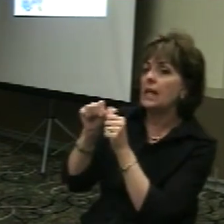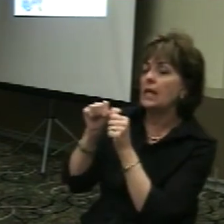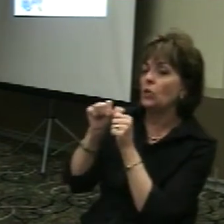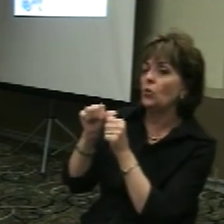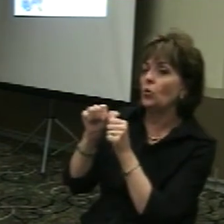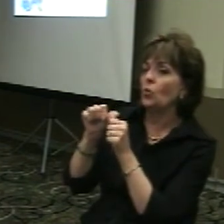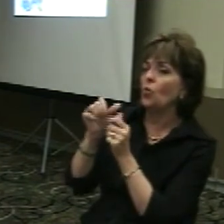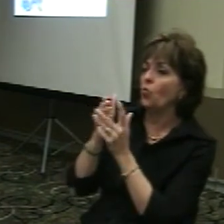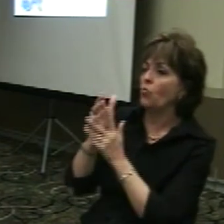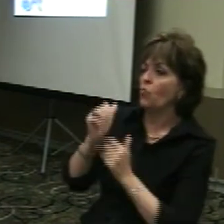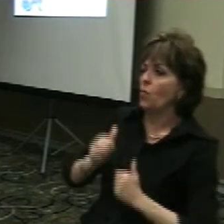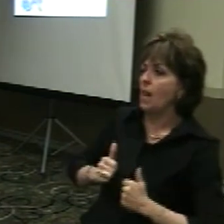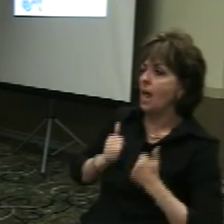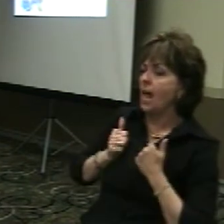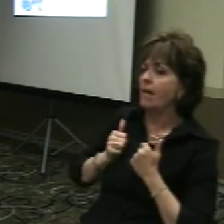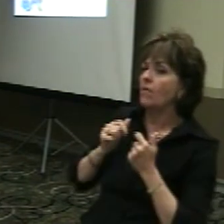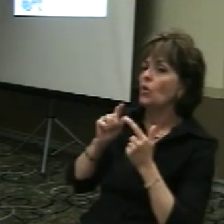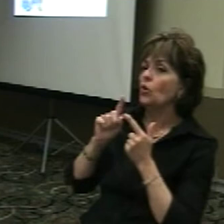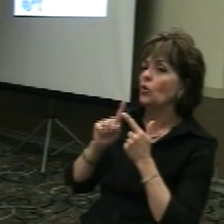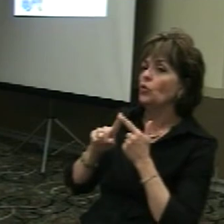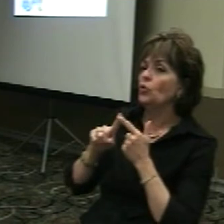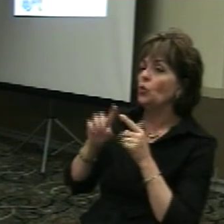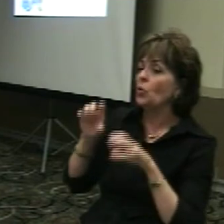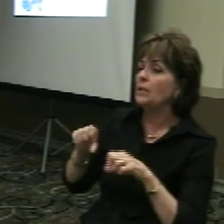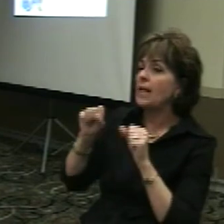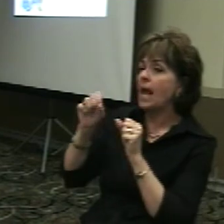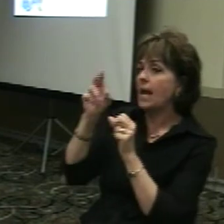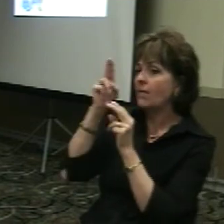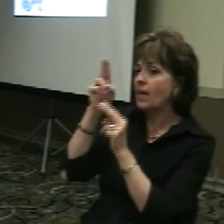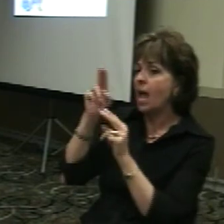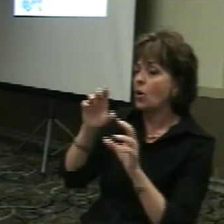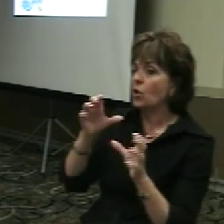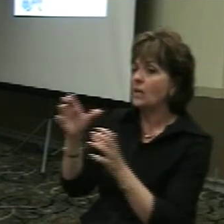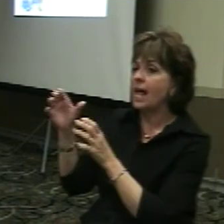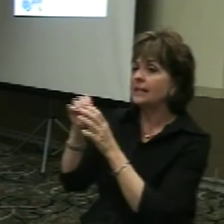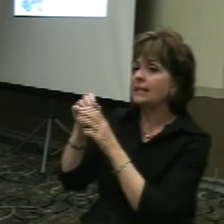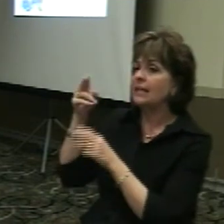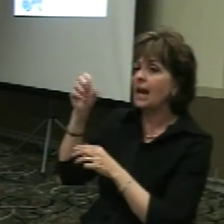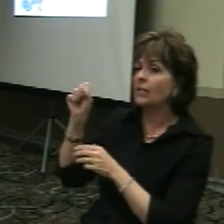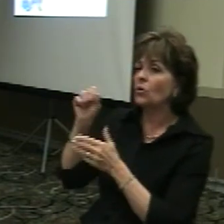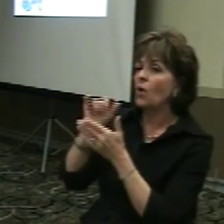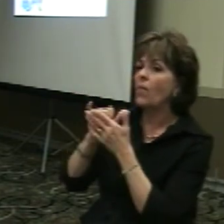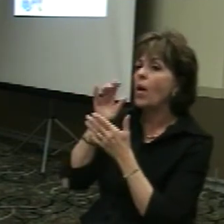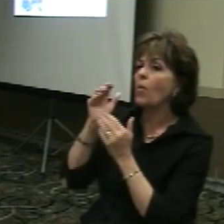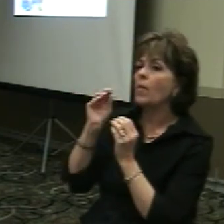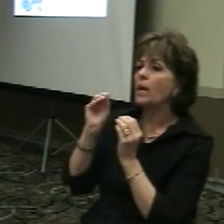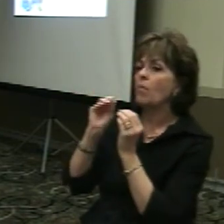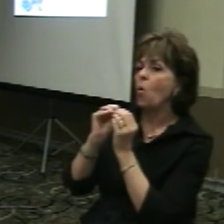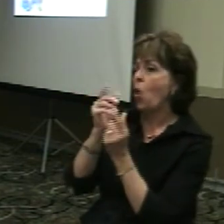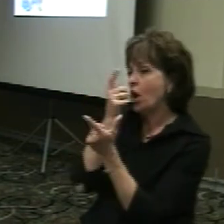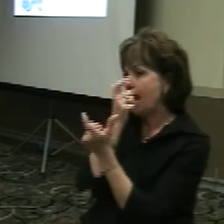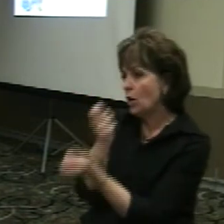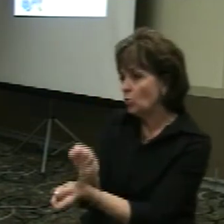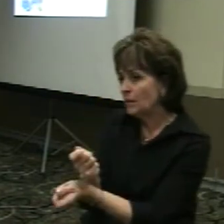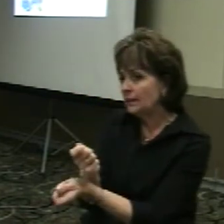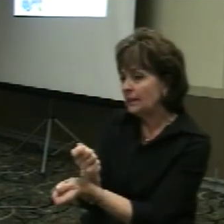life, you will then take these honor classes in high school that will be far more impactful